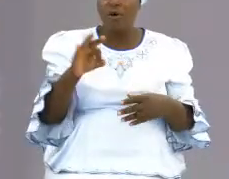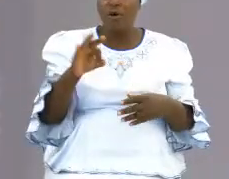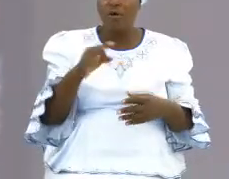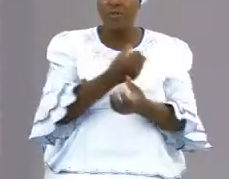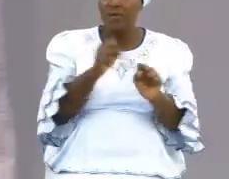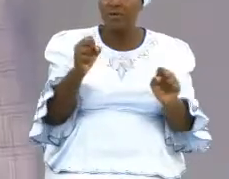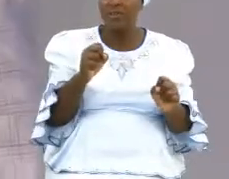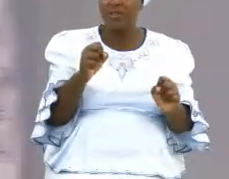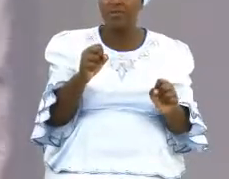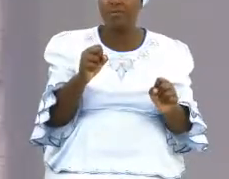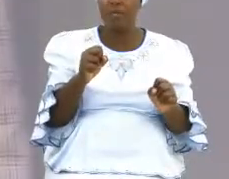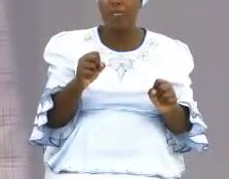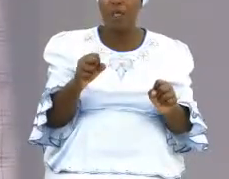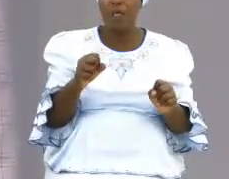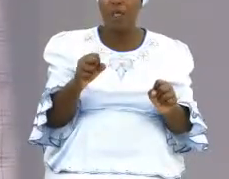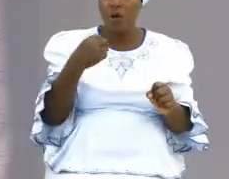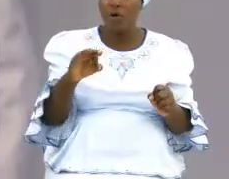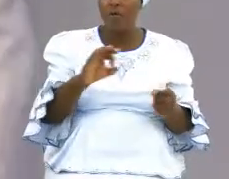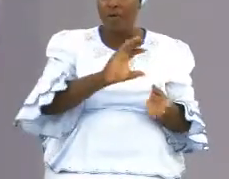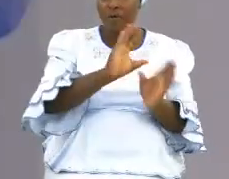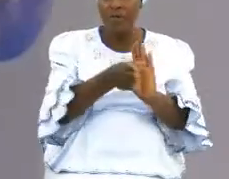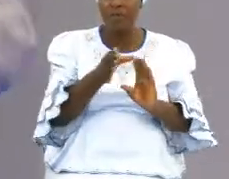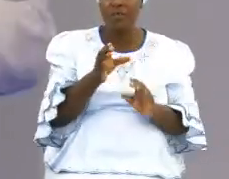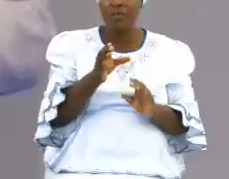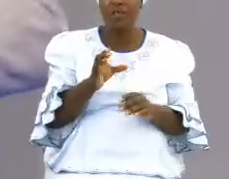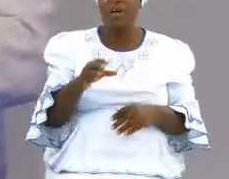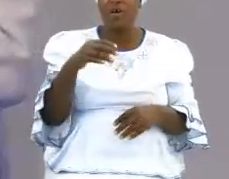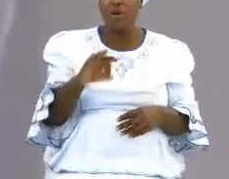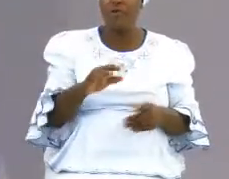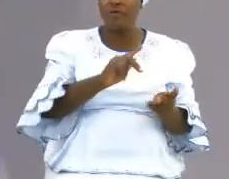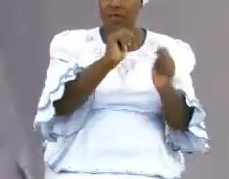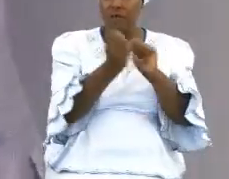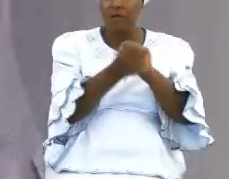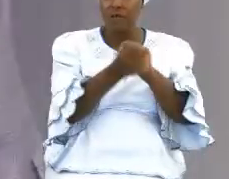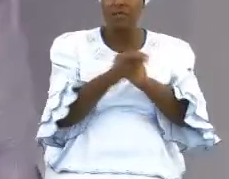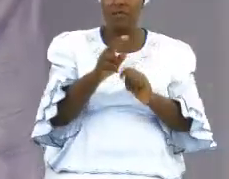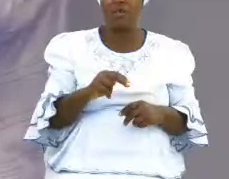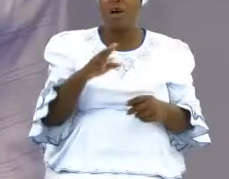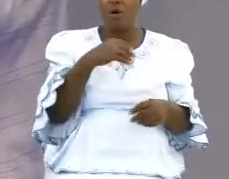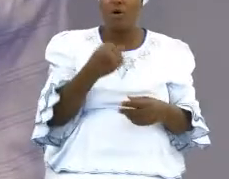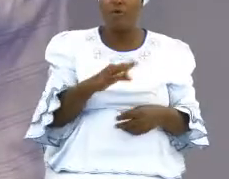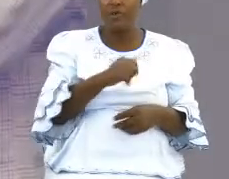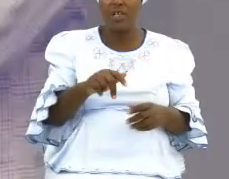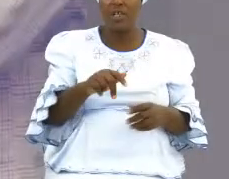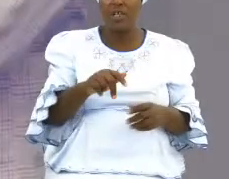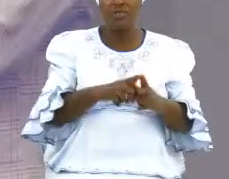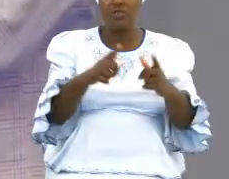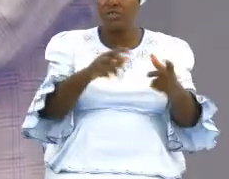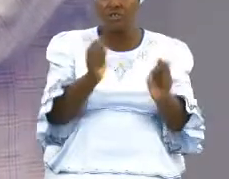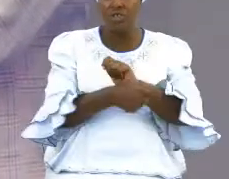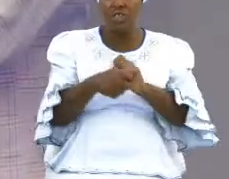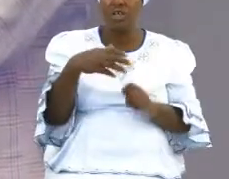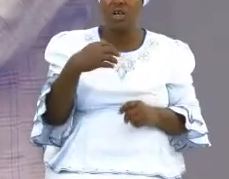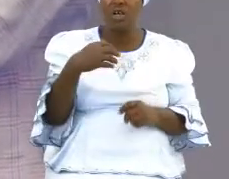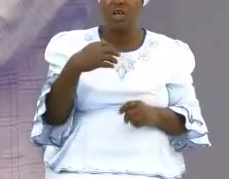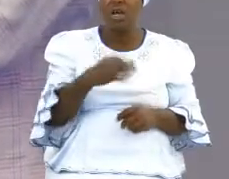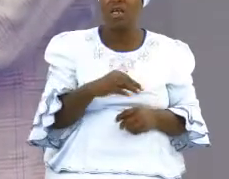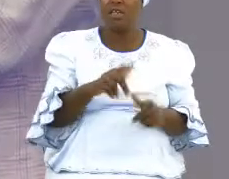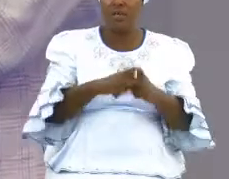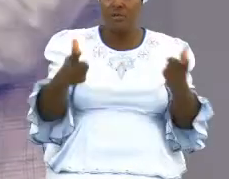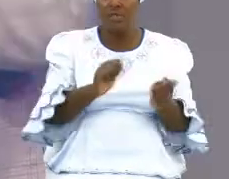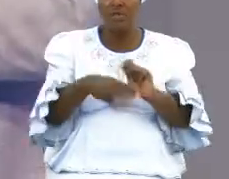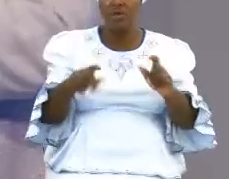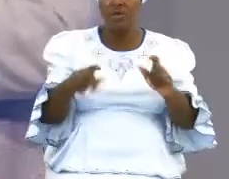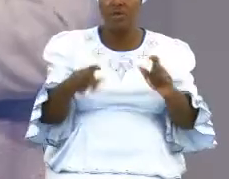salvation, of conversion, of transformation, of a change. Of what change of